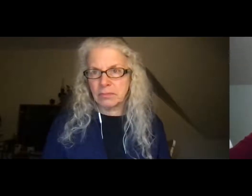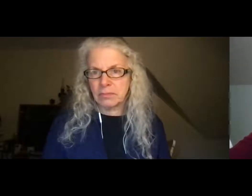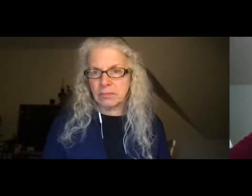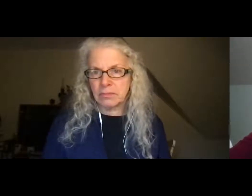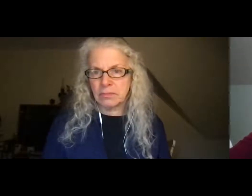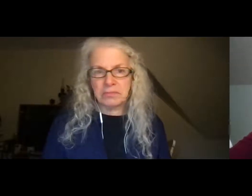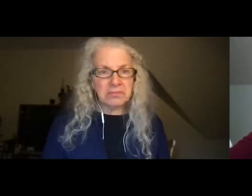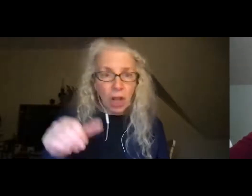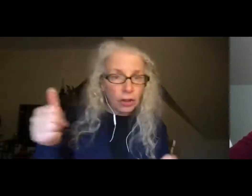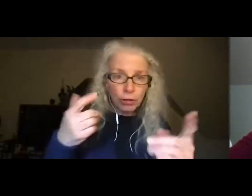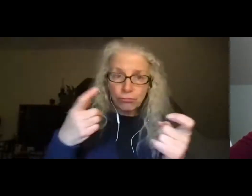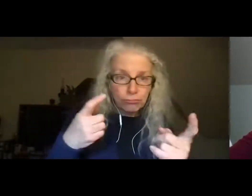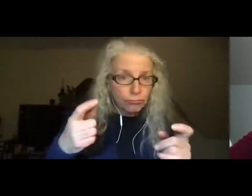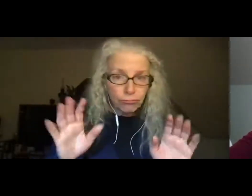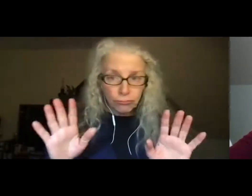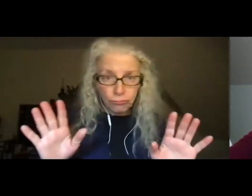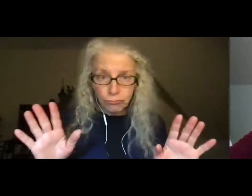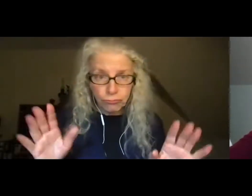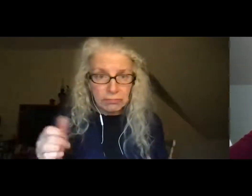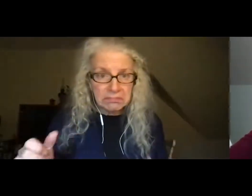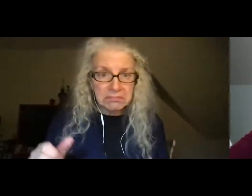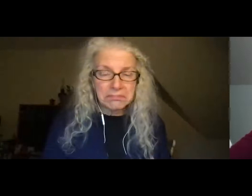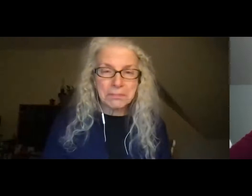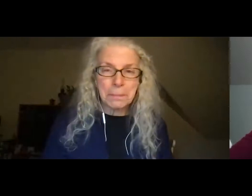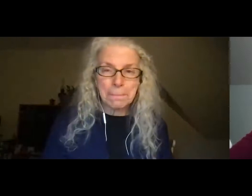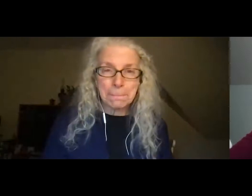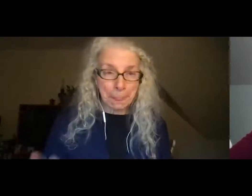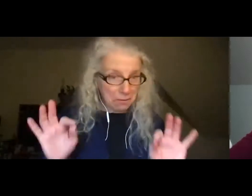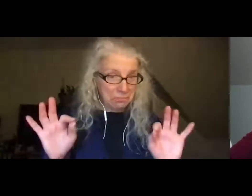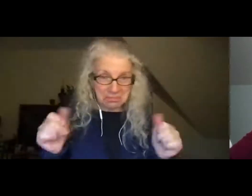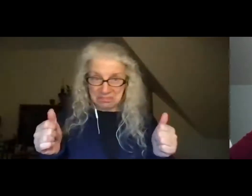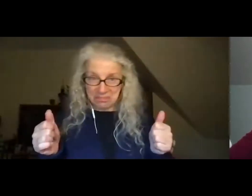Is anybody else popping on or good?